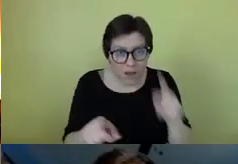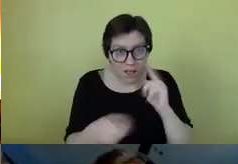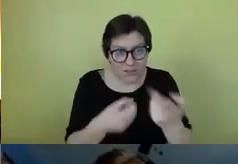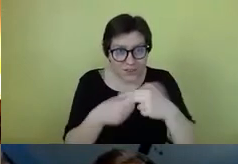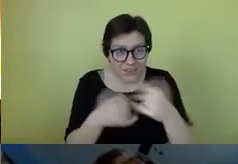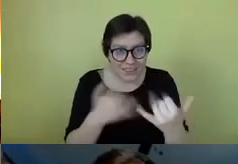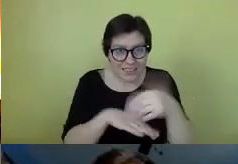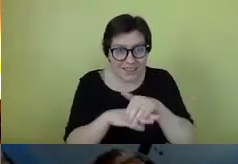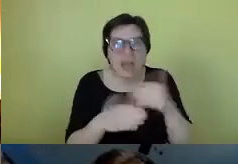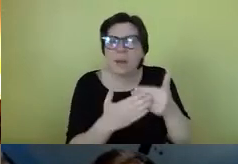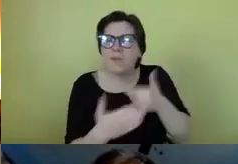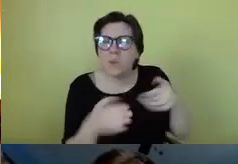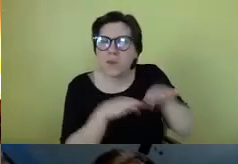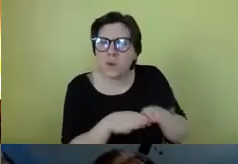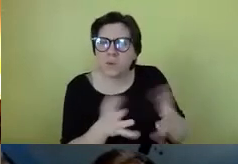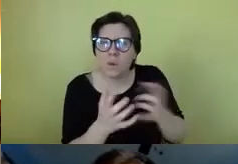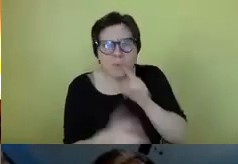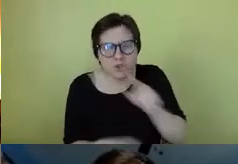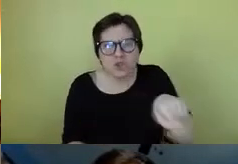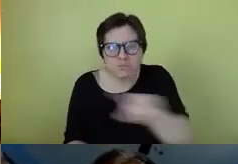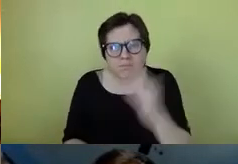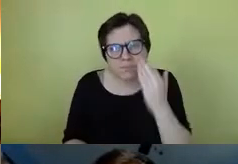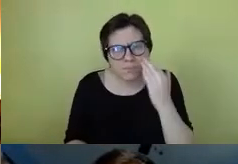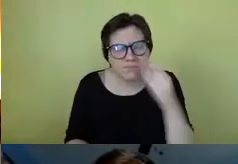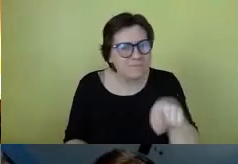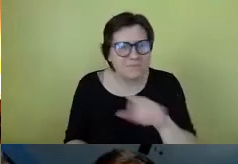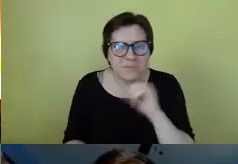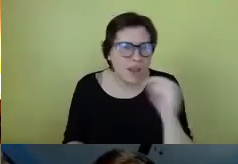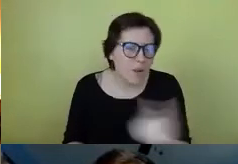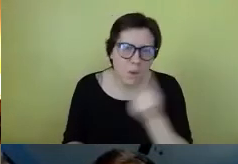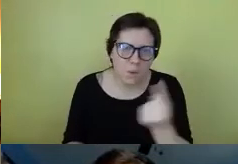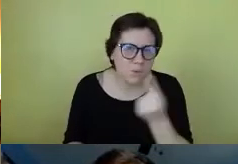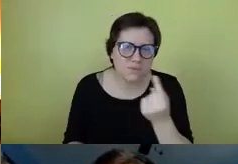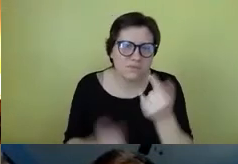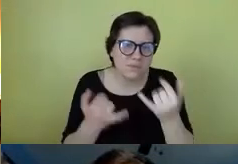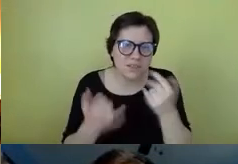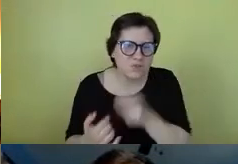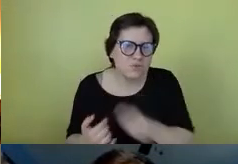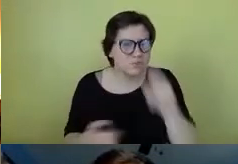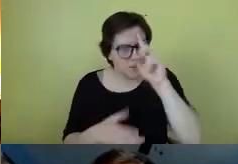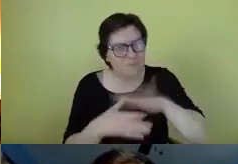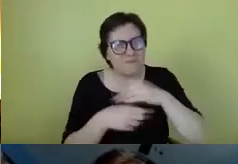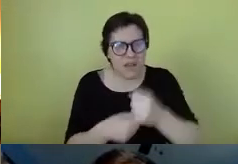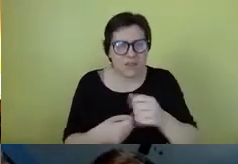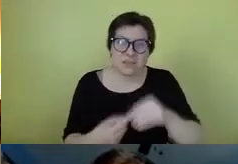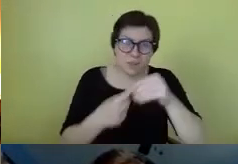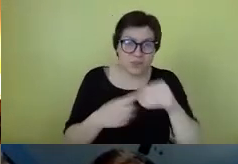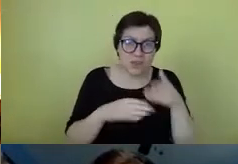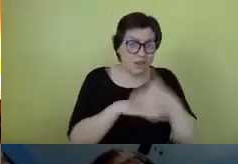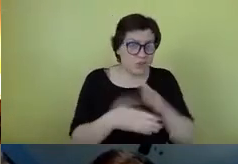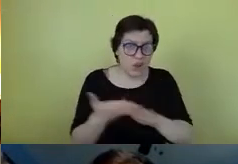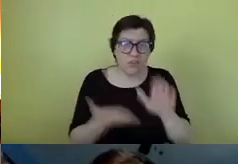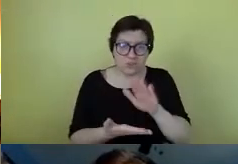we close tonight, we want to make sure you know that you're not alone in this journey of faith, especially after college. This summer, we will be